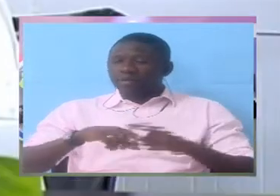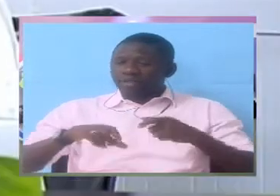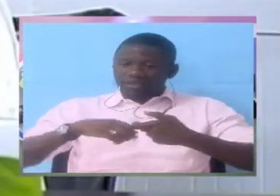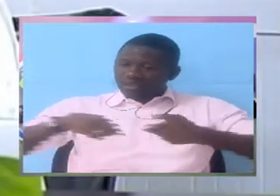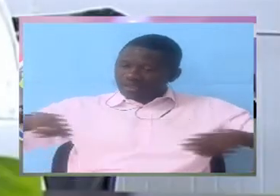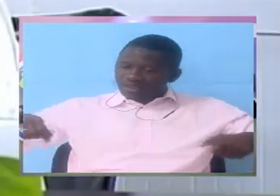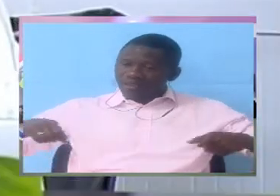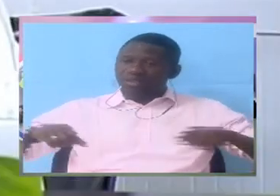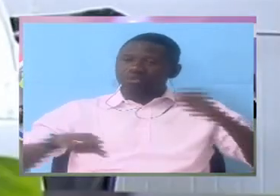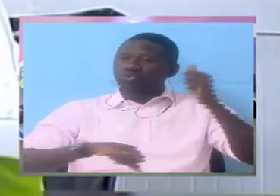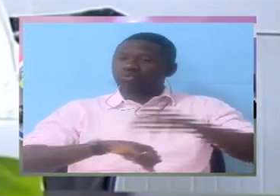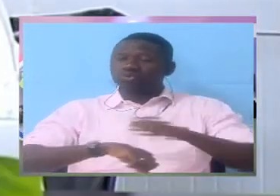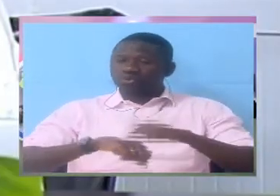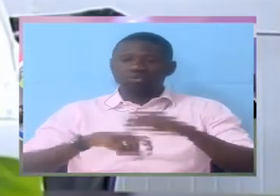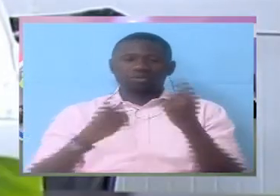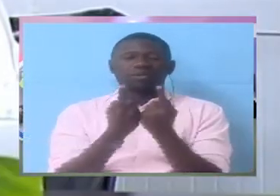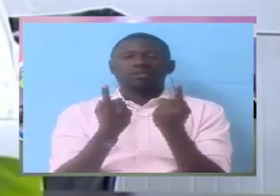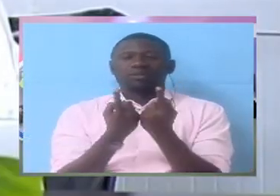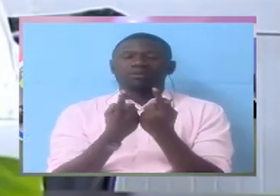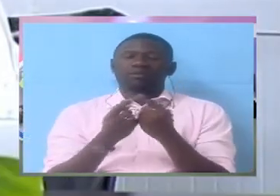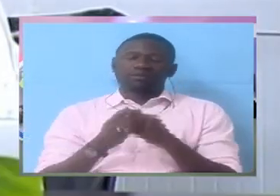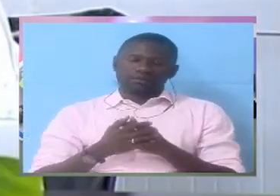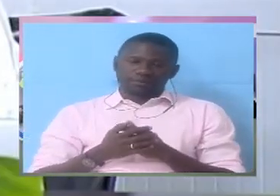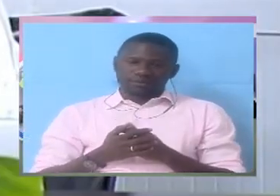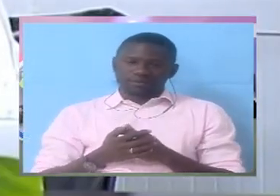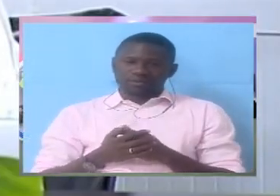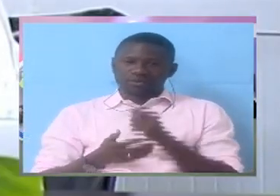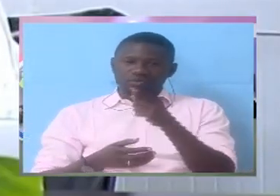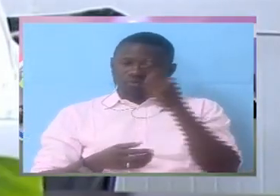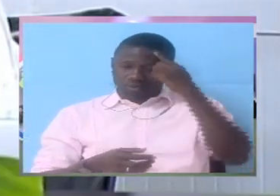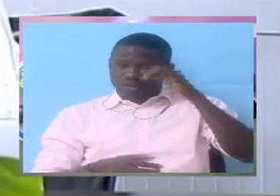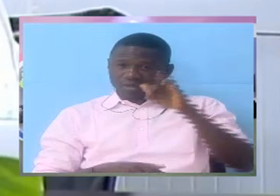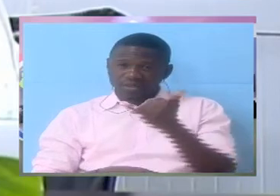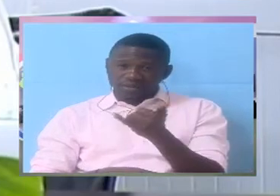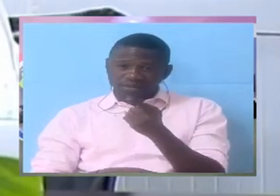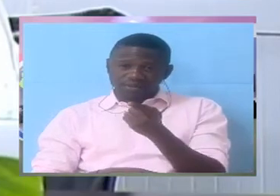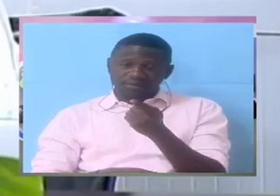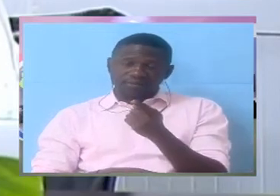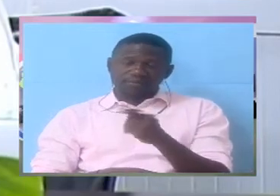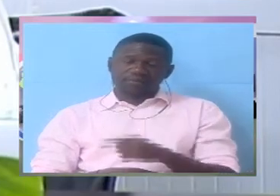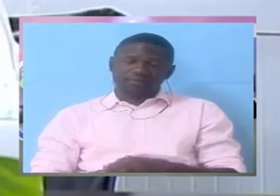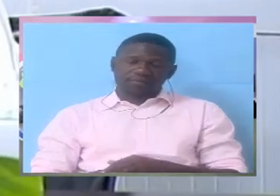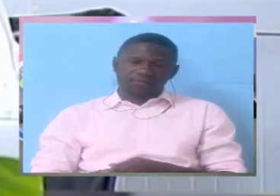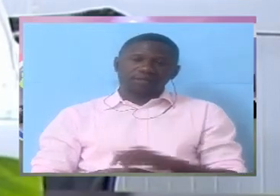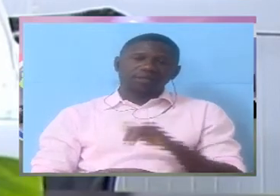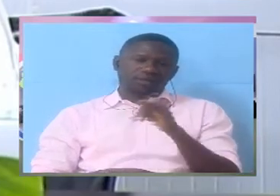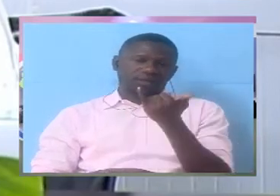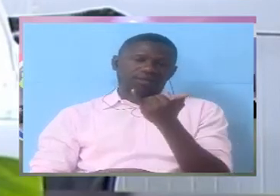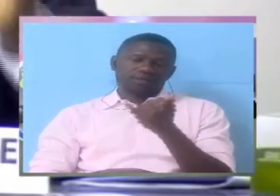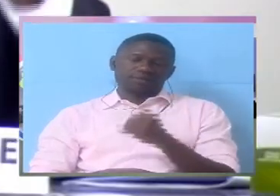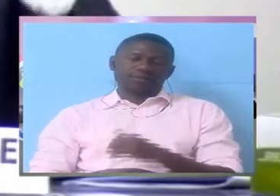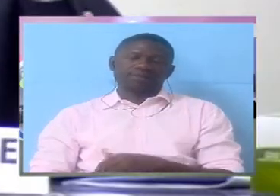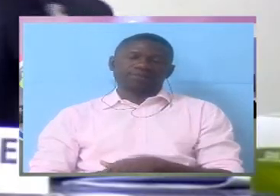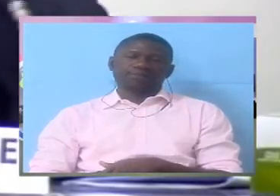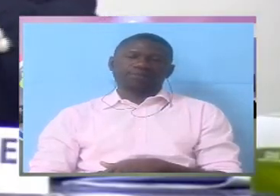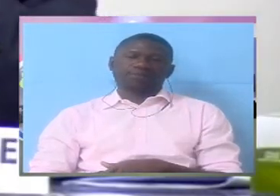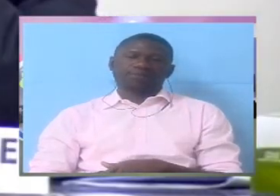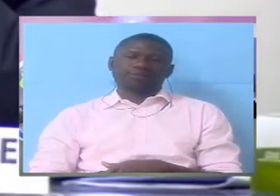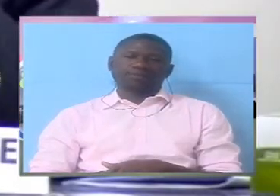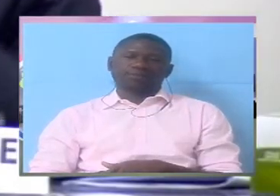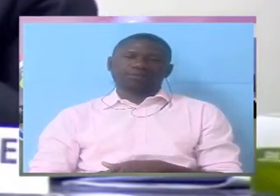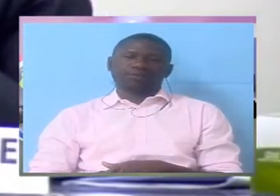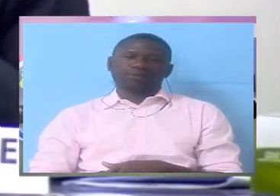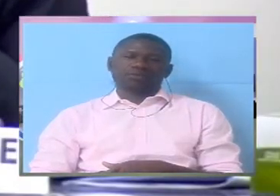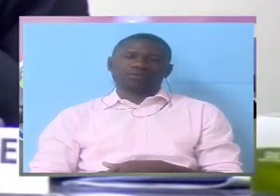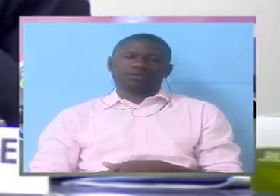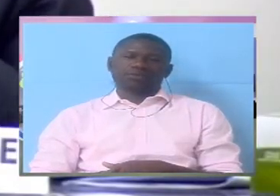meano ko buter la joramo le. You agree? Son dalama. Yes. And in those or